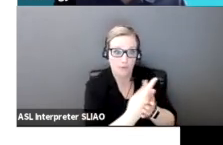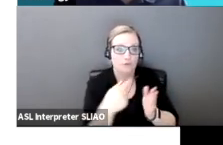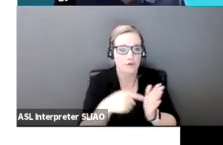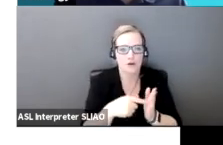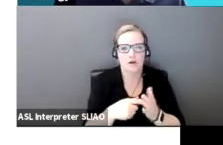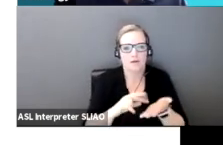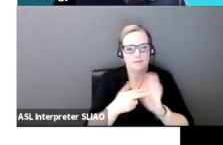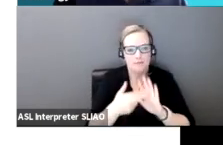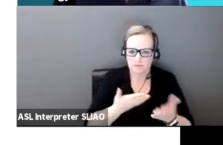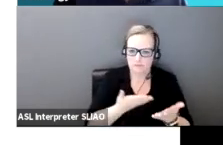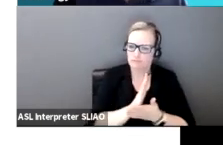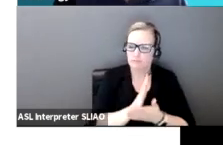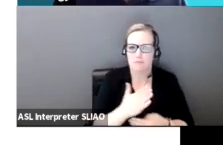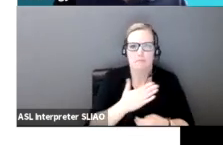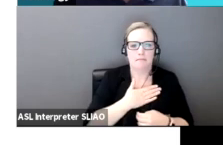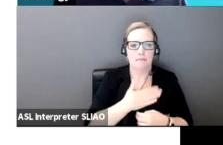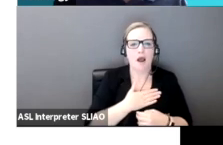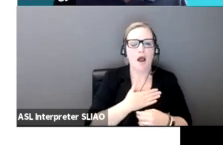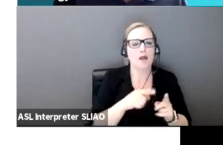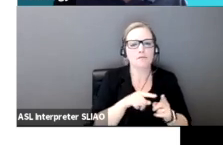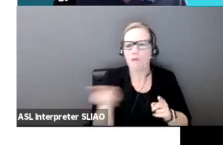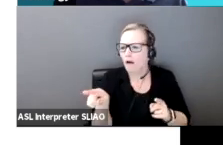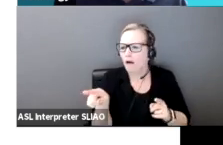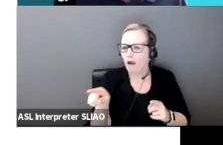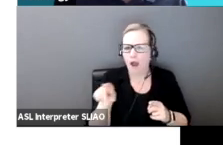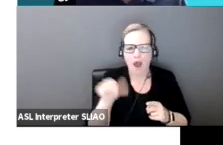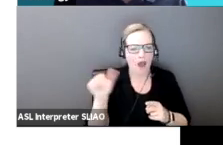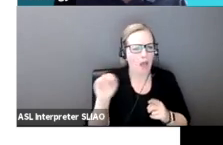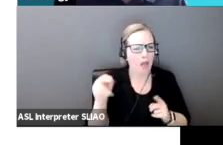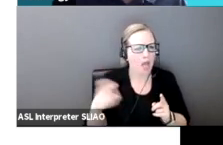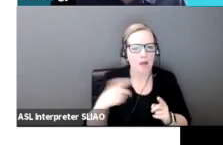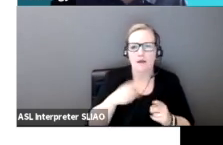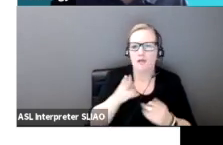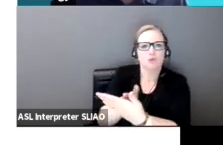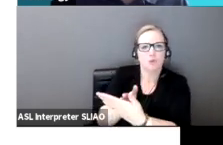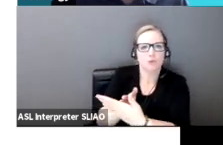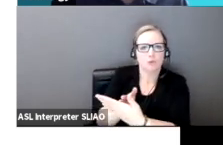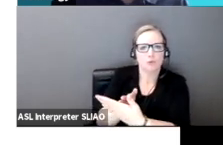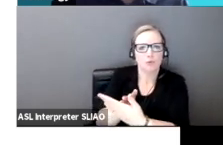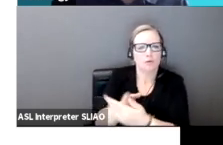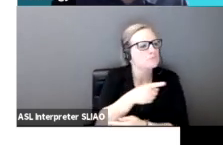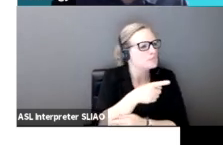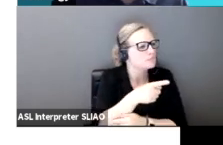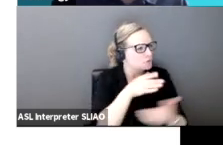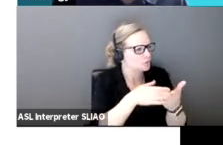or licensing, and then eventually your patent expires.